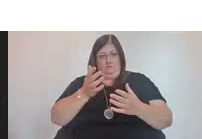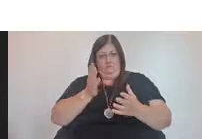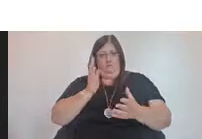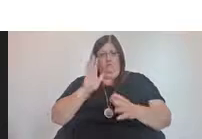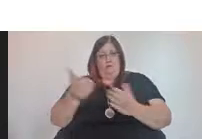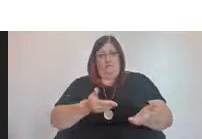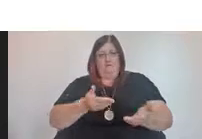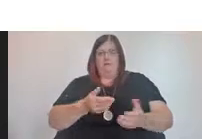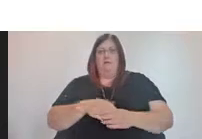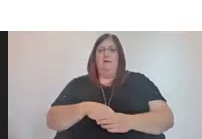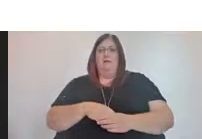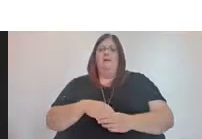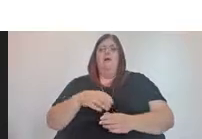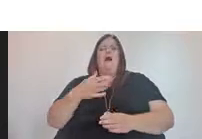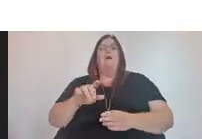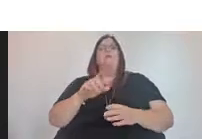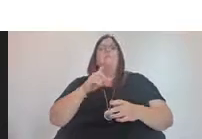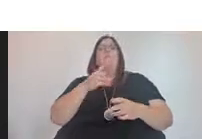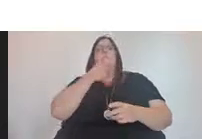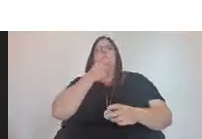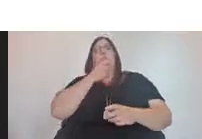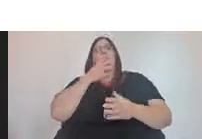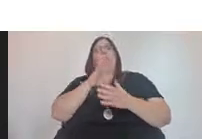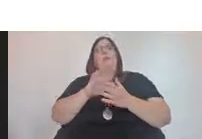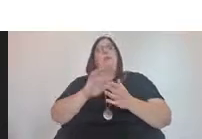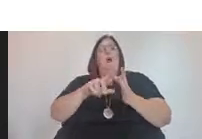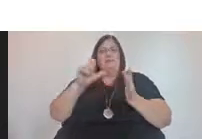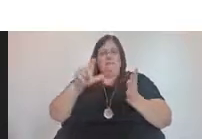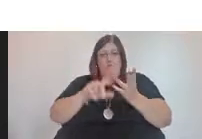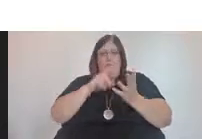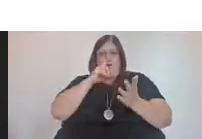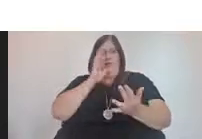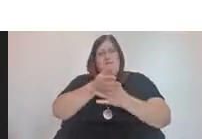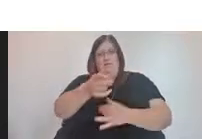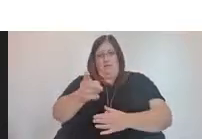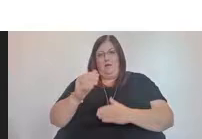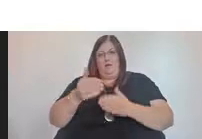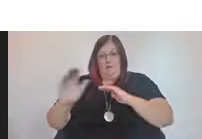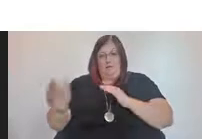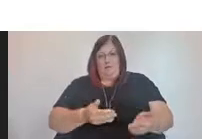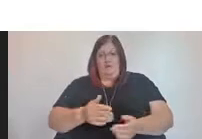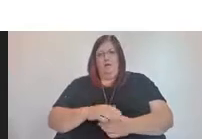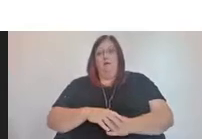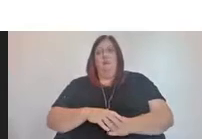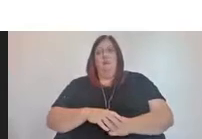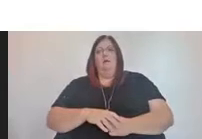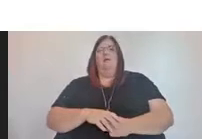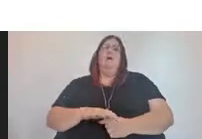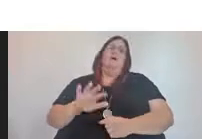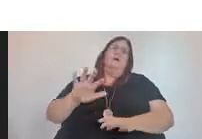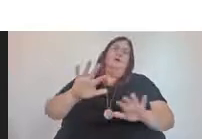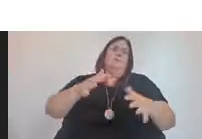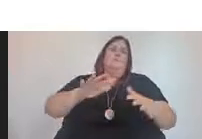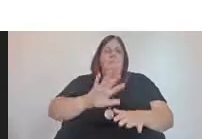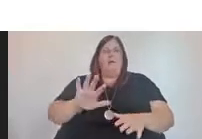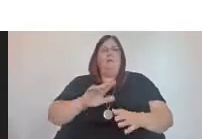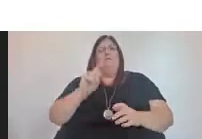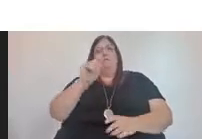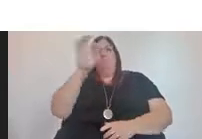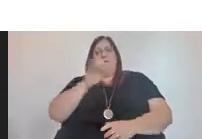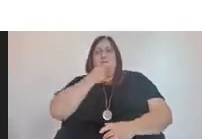integrated, the intensive care unit or the high dependency unit with COVID-19. So around about 10% of people have had